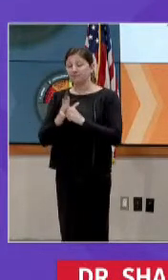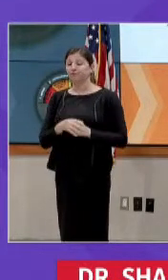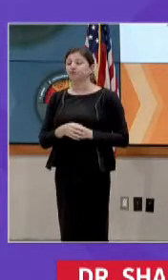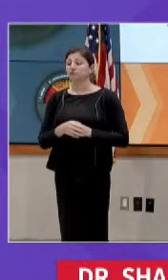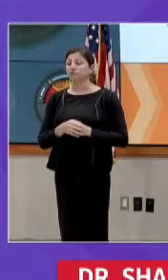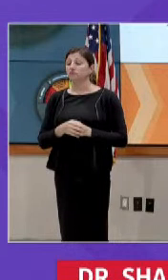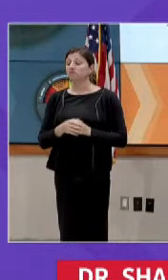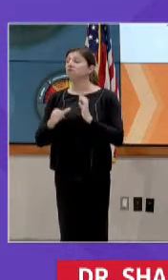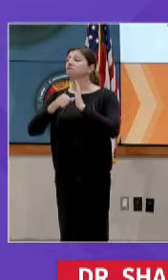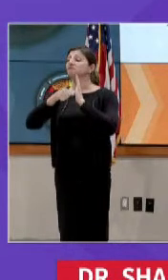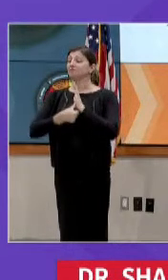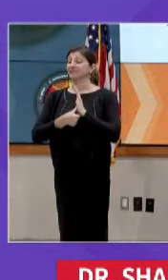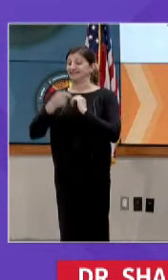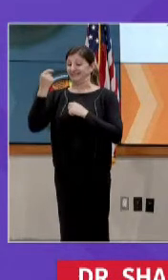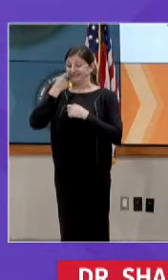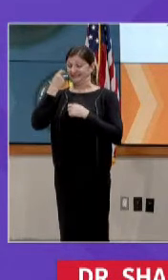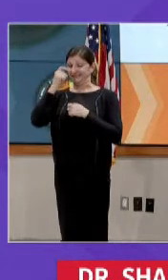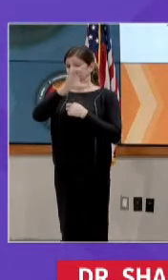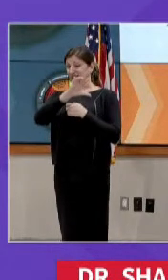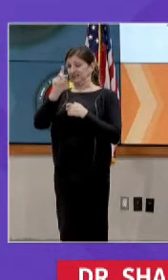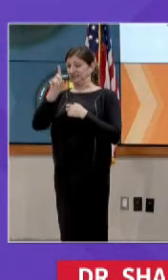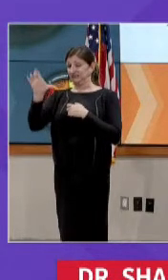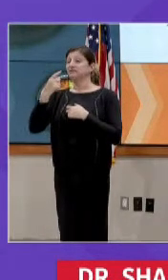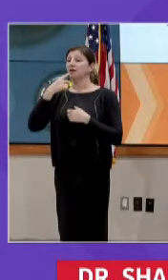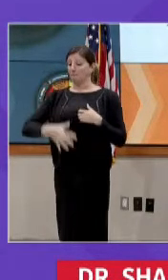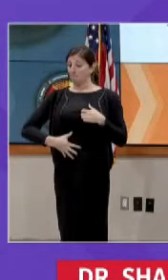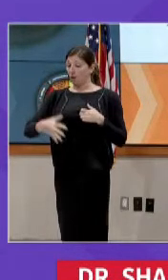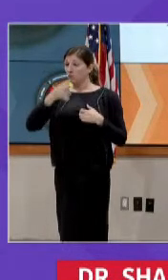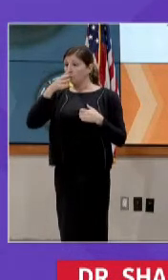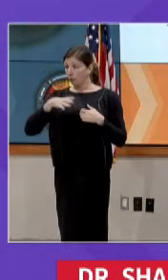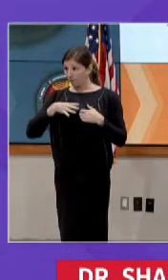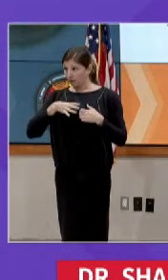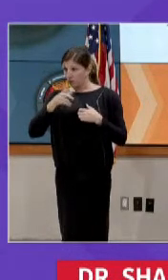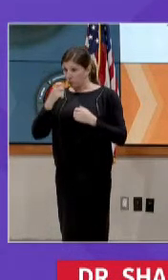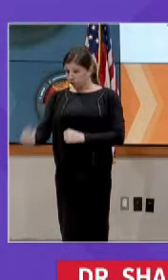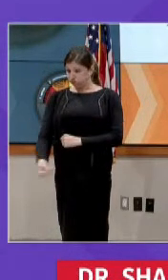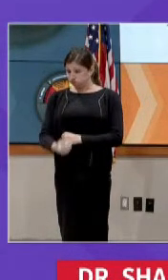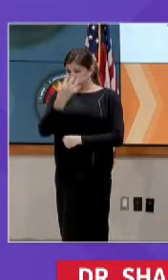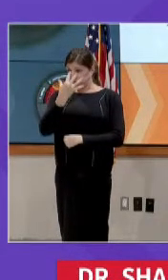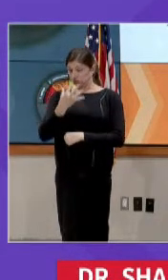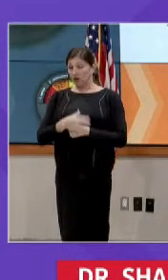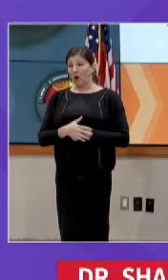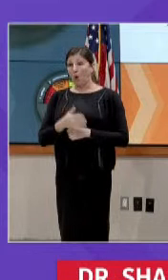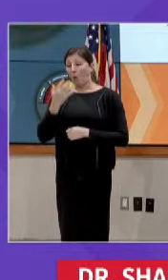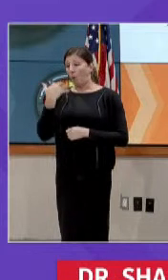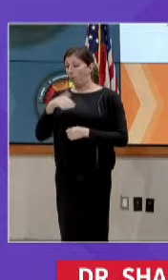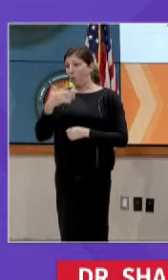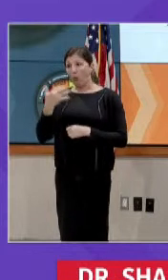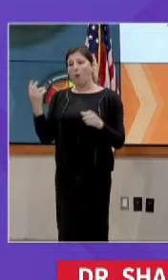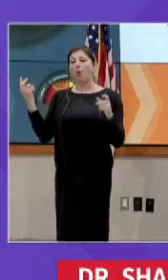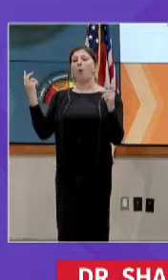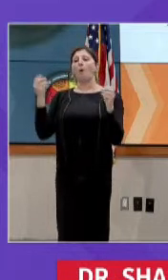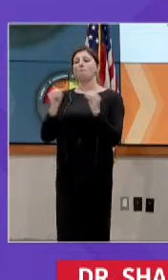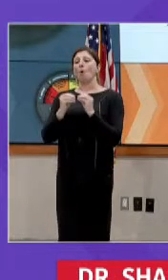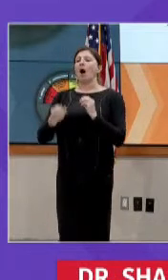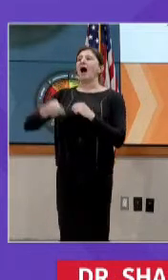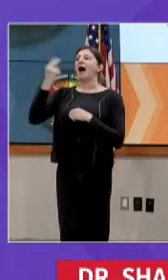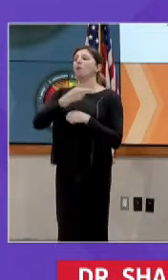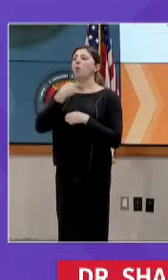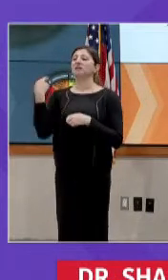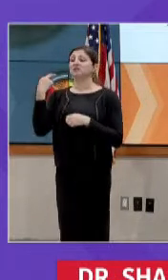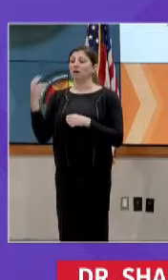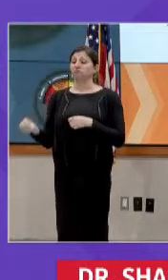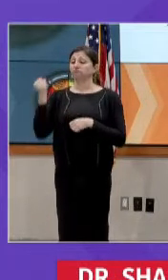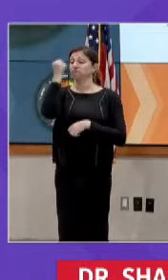want to underscore that just this week, the CDC said that pregnant women who contract the virus are at greater risk to be hospitalized. They also